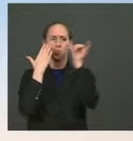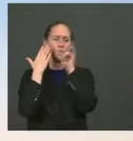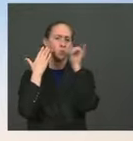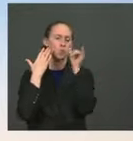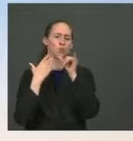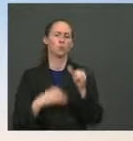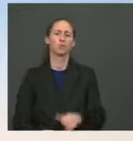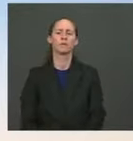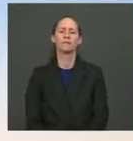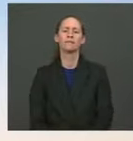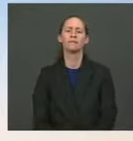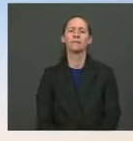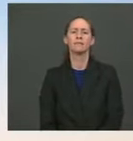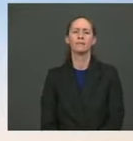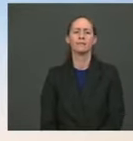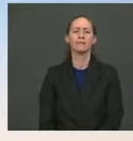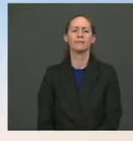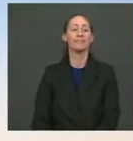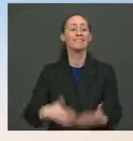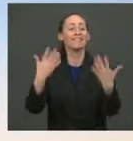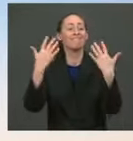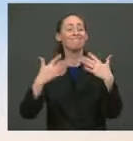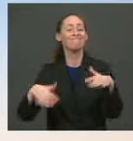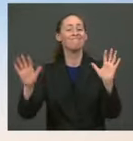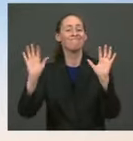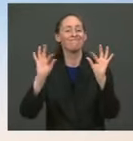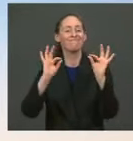I have for you guys. Thank you.